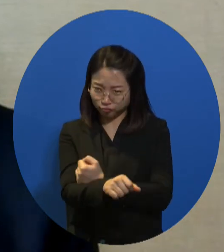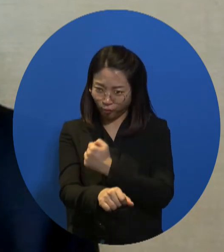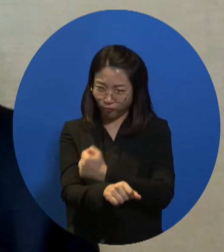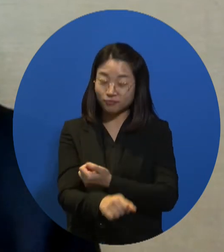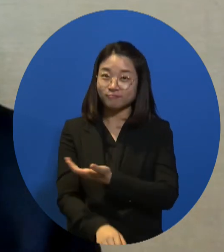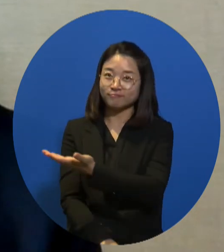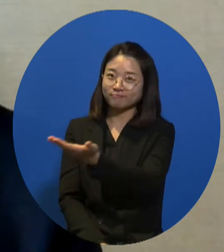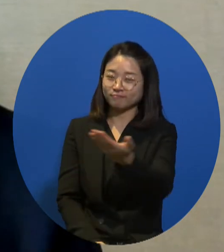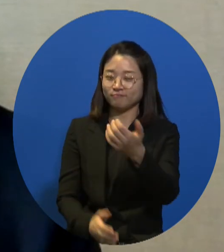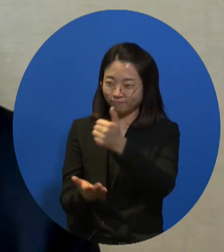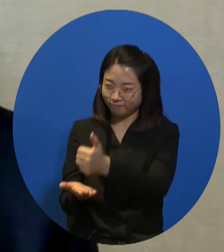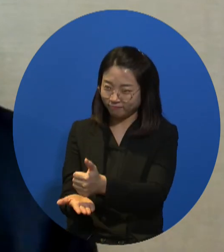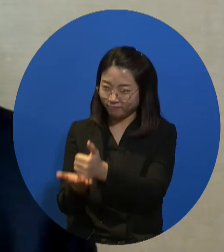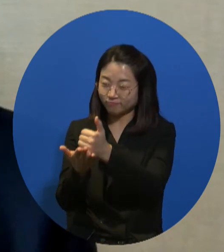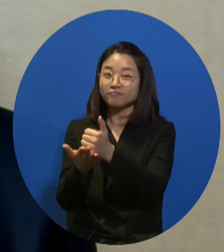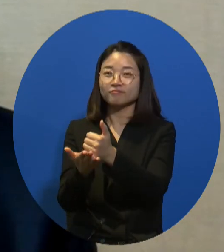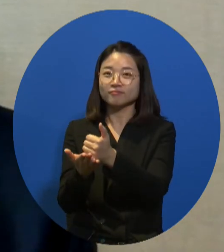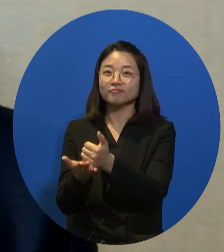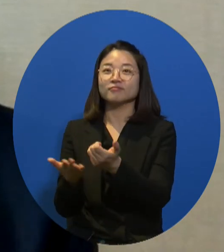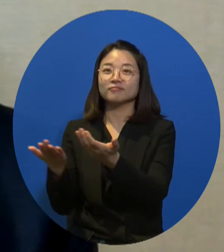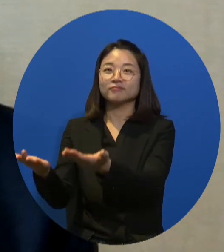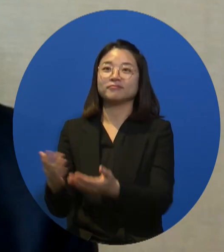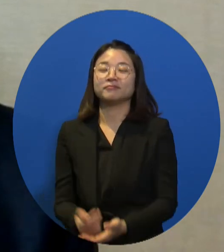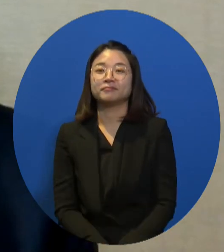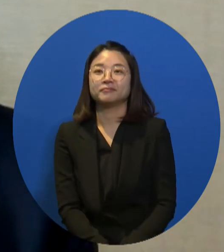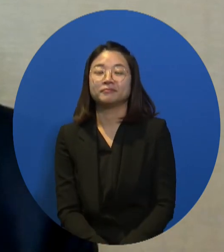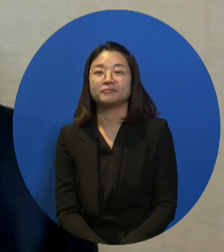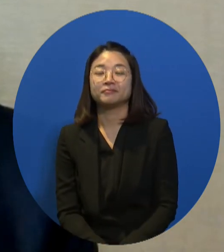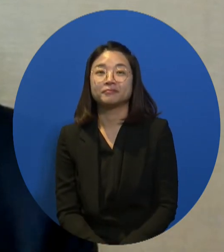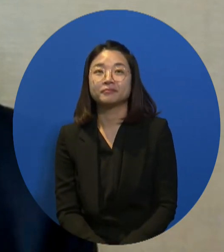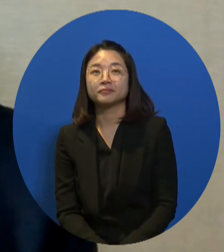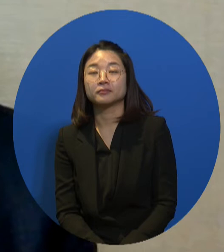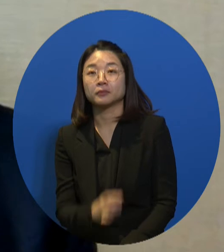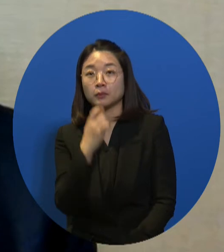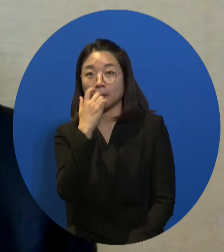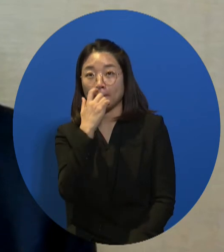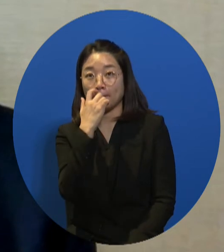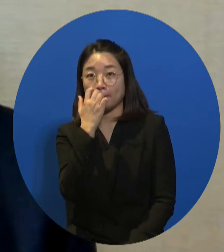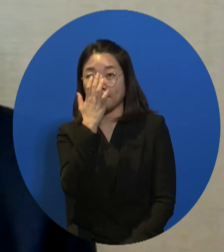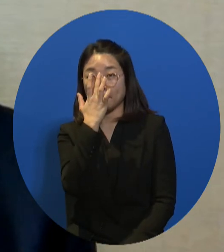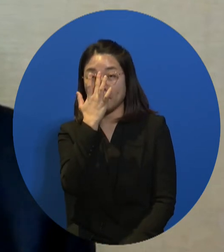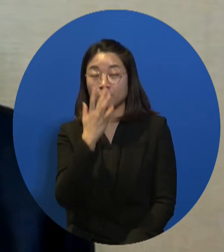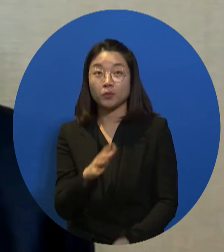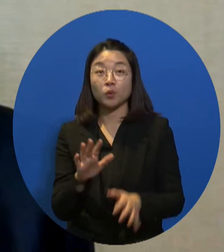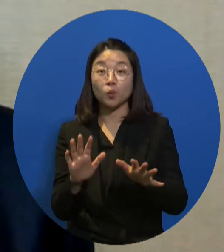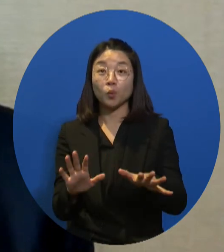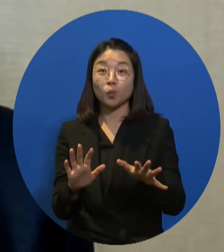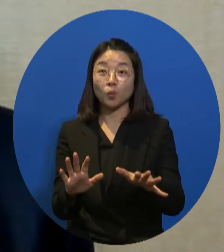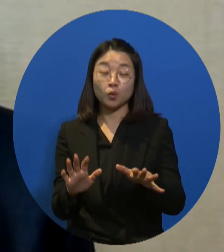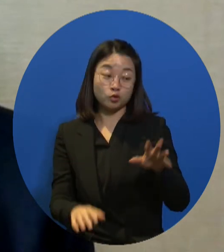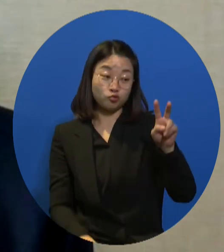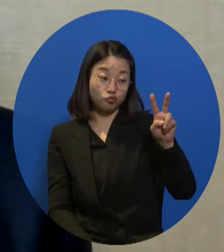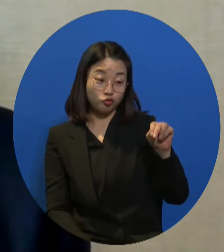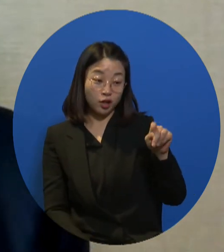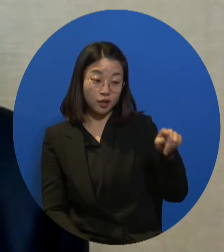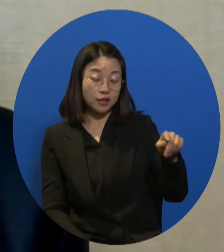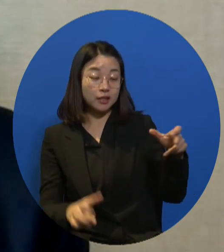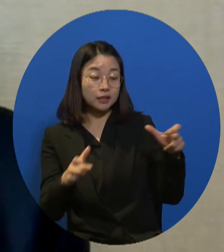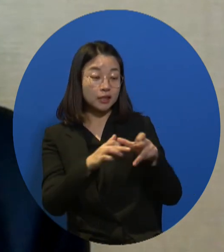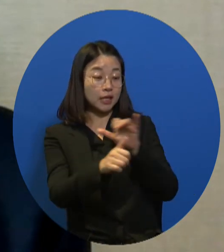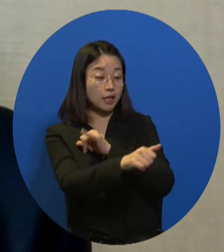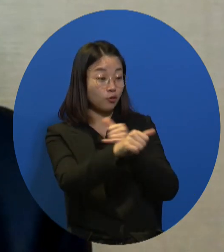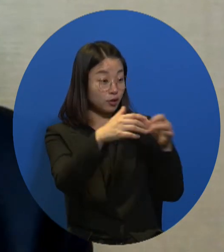my gratitude to all of those who are working for the rights of the disabled persons. The topic of the session